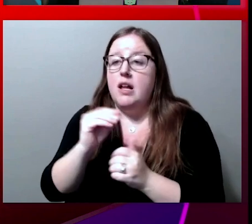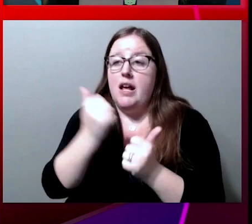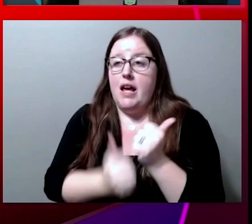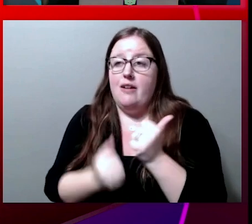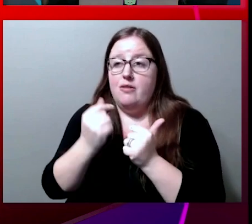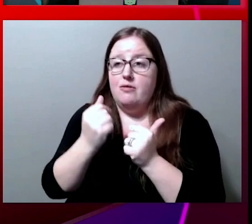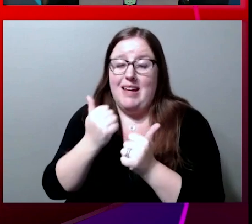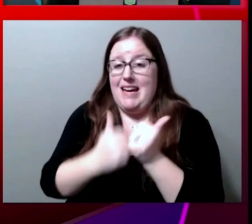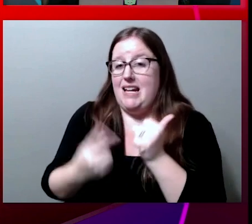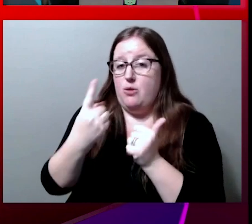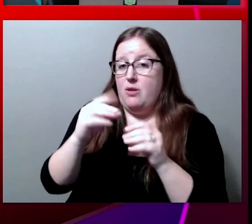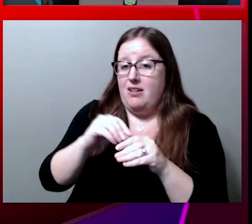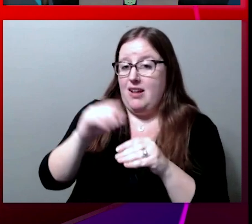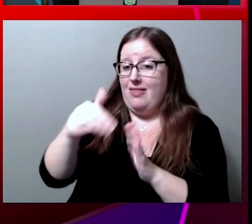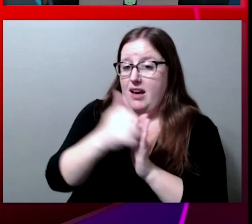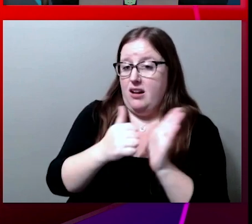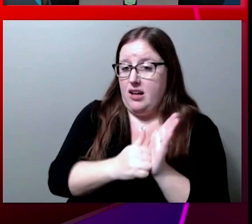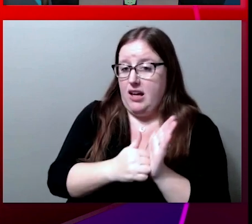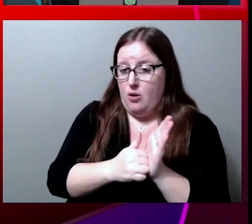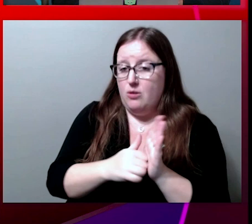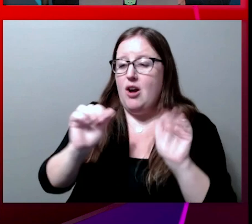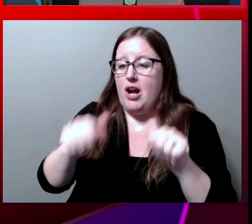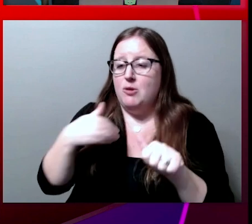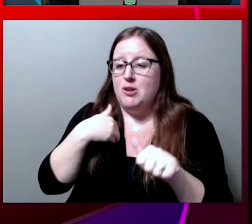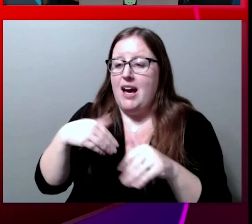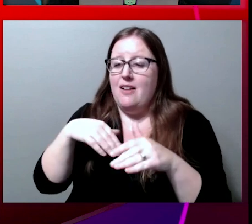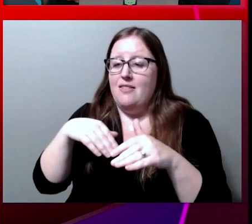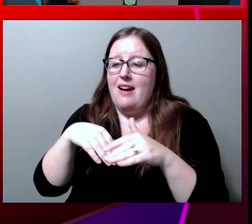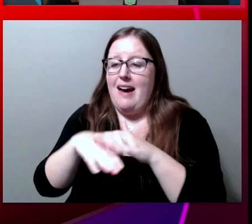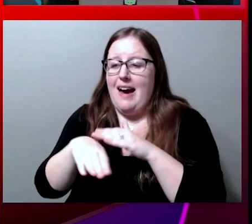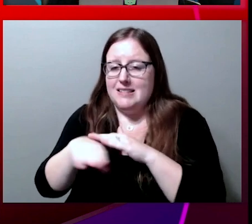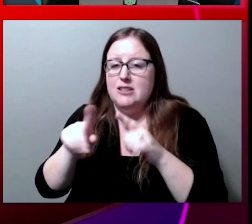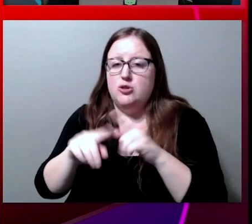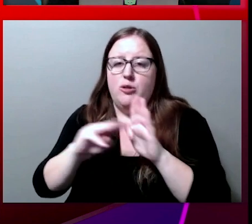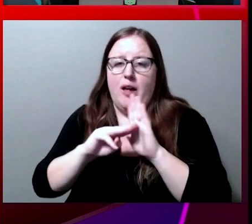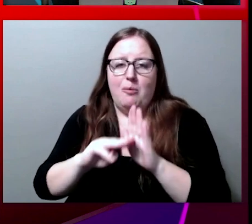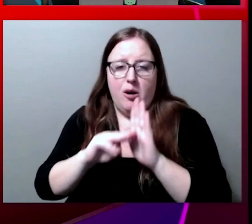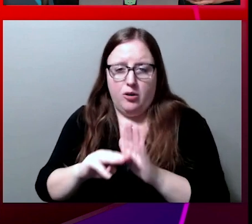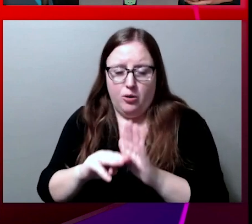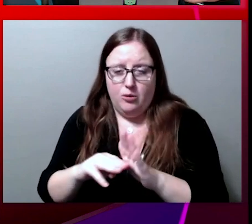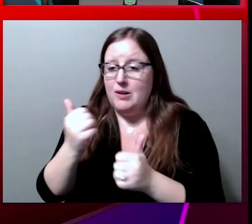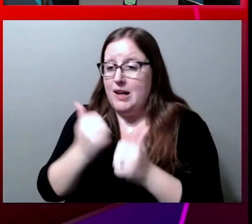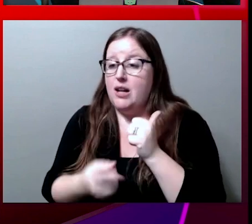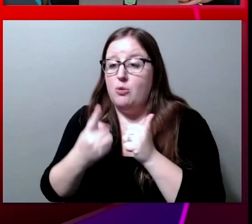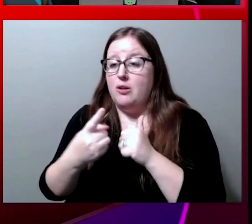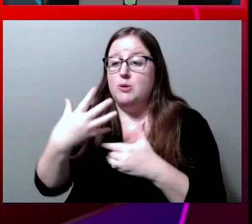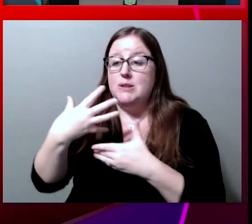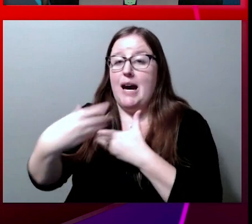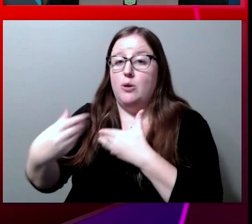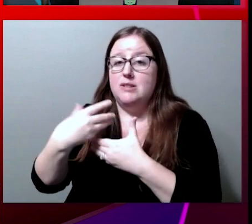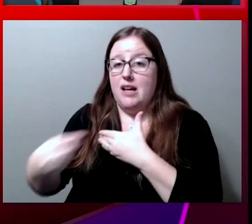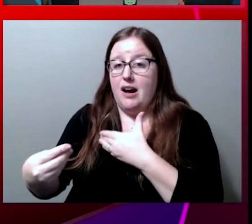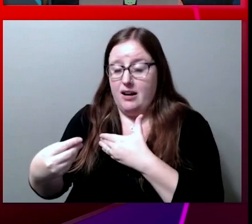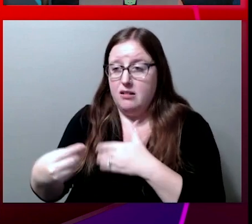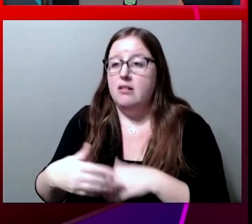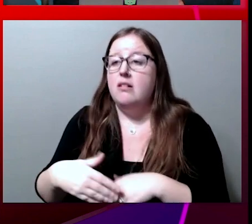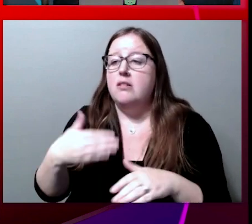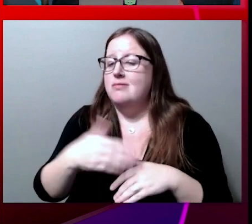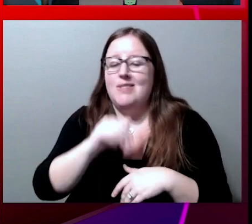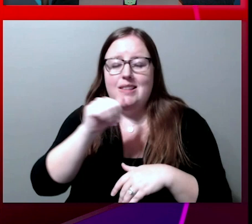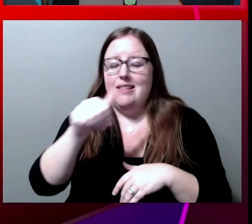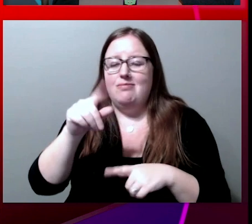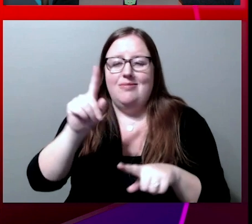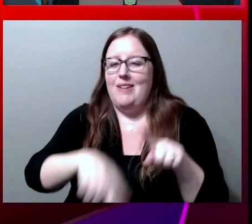in that account will be able to have access to this model. And of course, like I said, anyone who's outside of your AWS, they won't be able